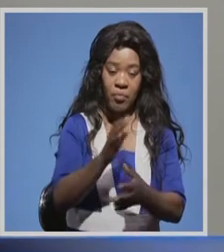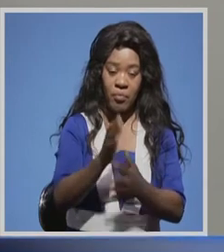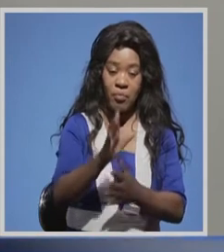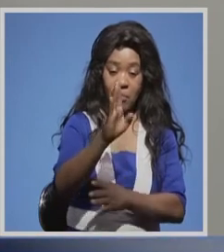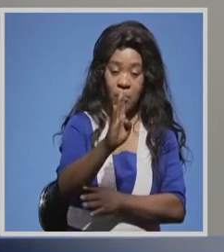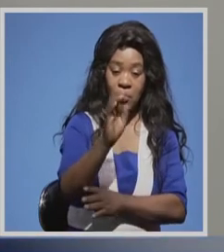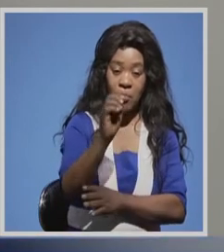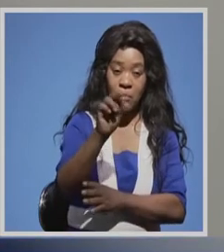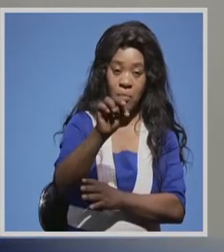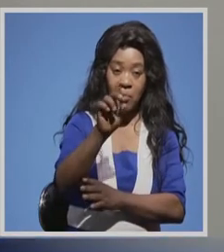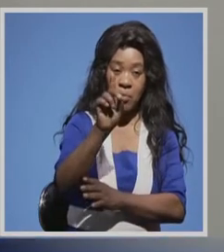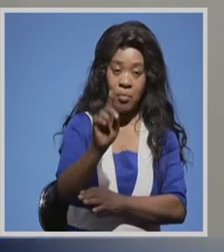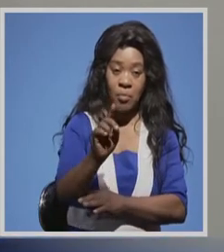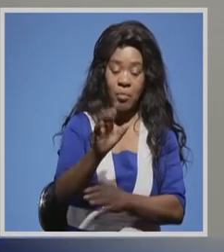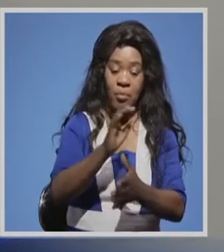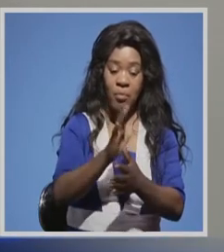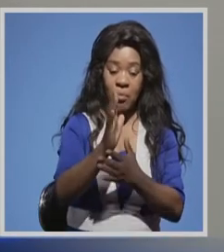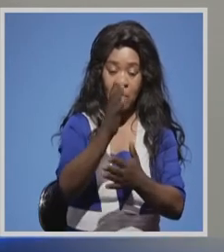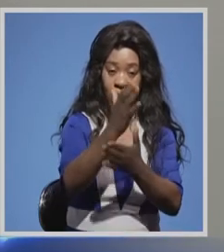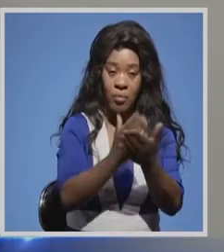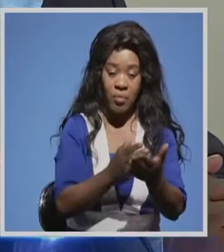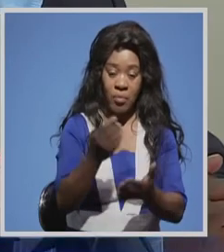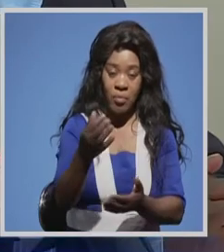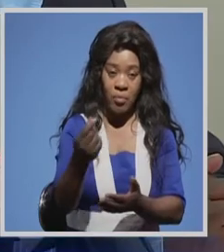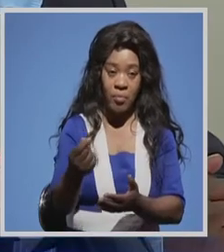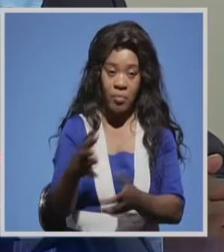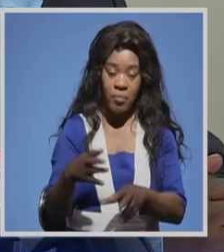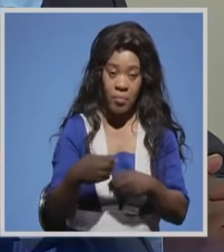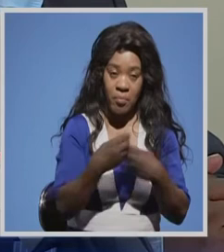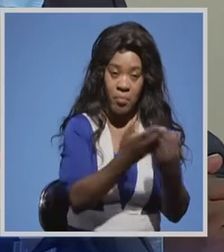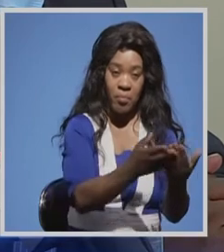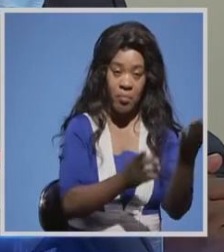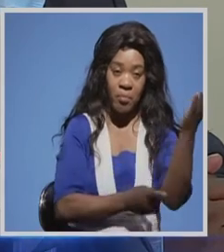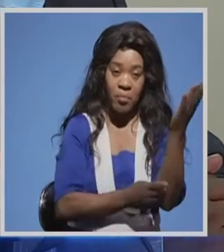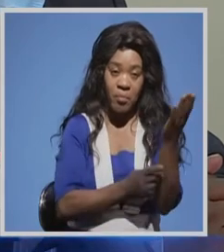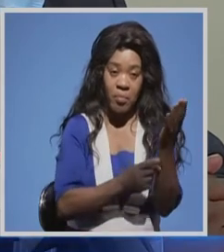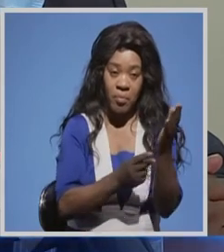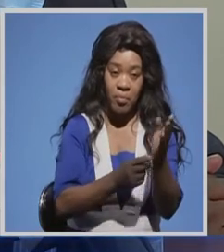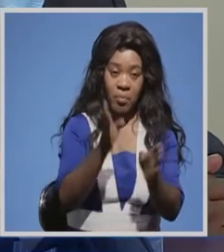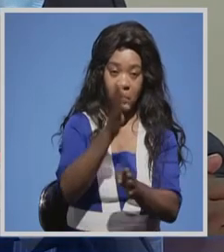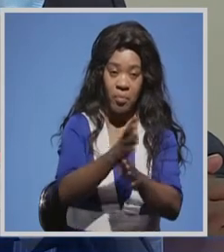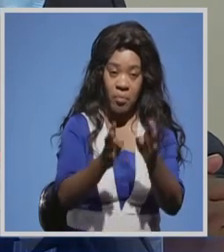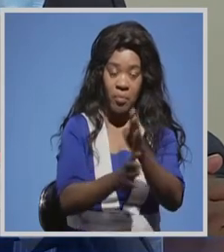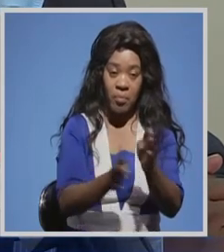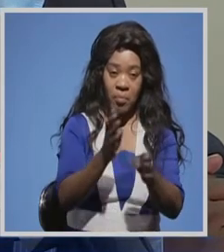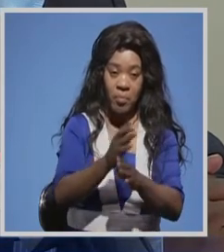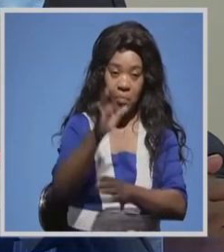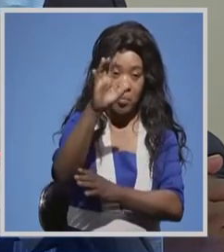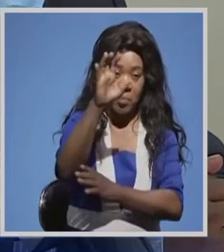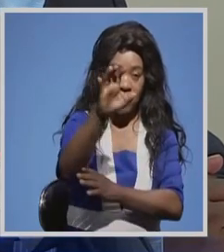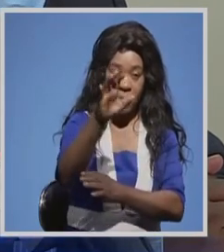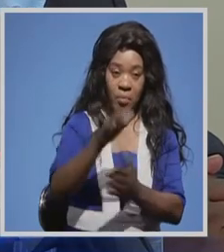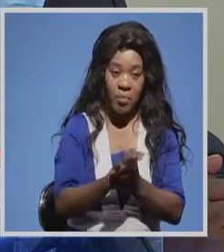of those resources will be deployed to develop infrastructure in the provinces that are